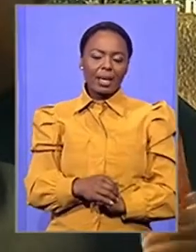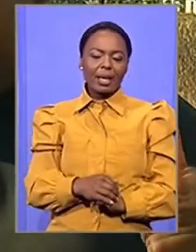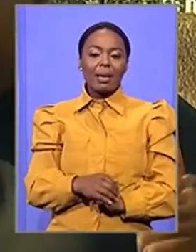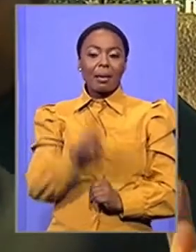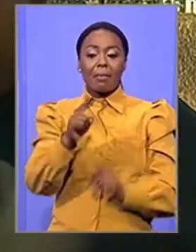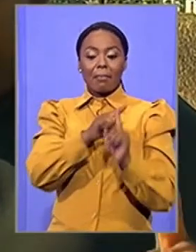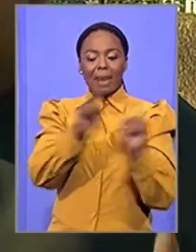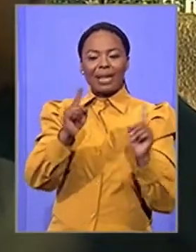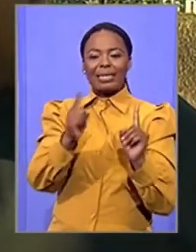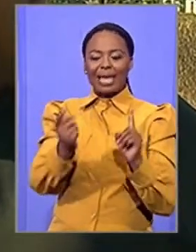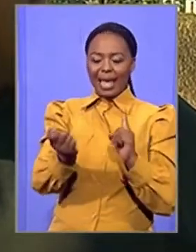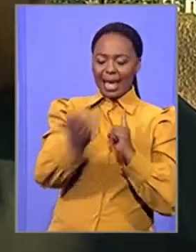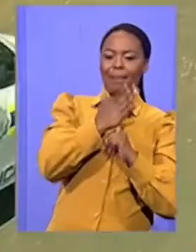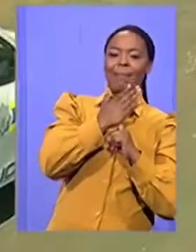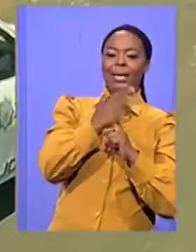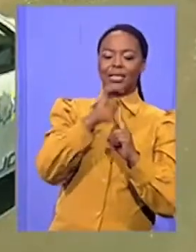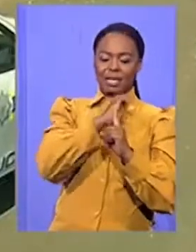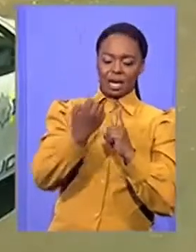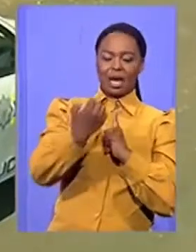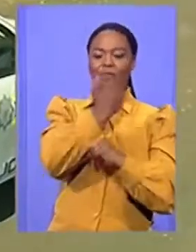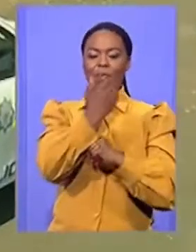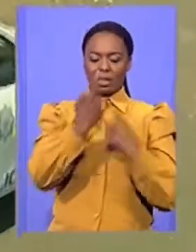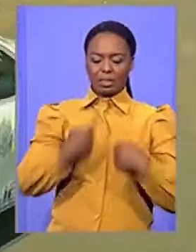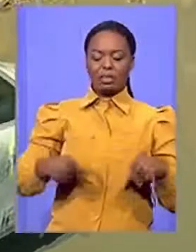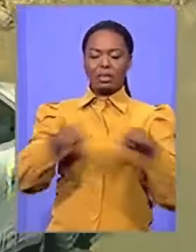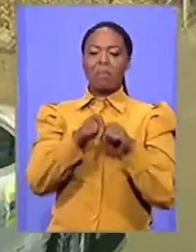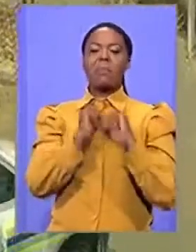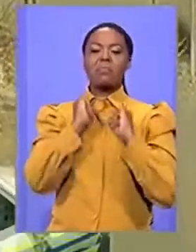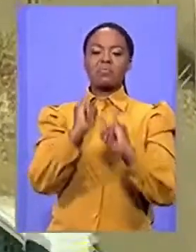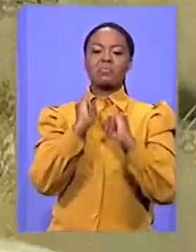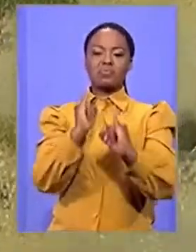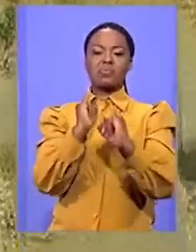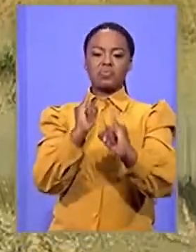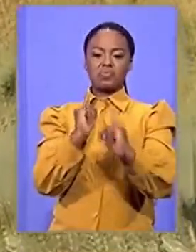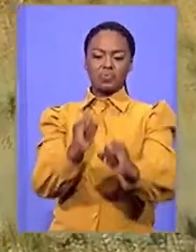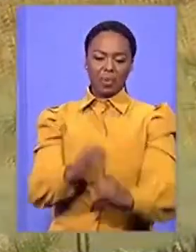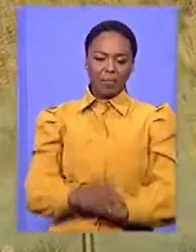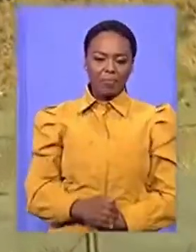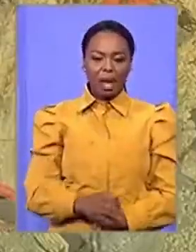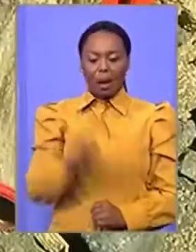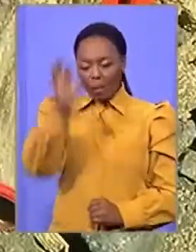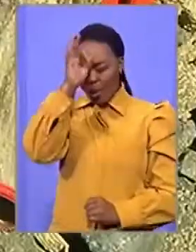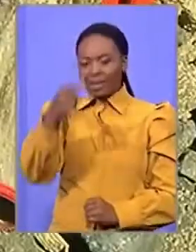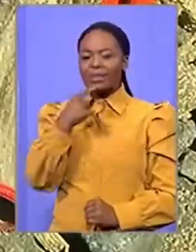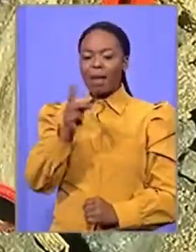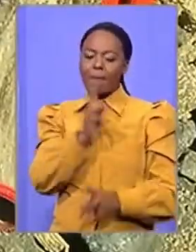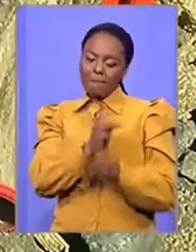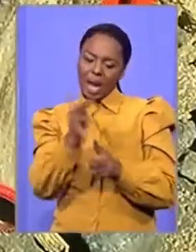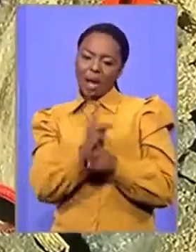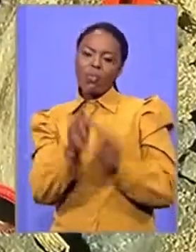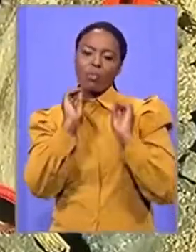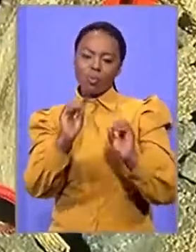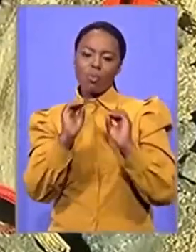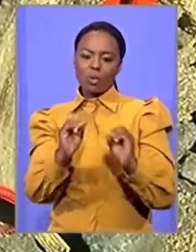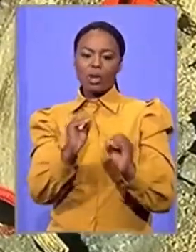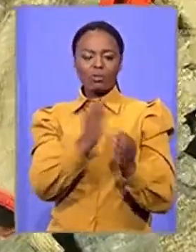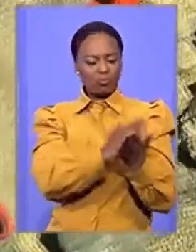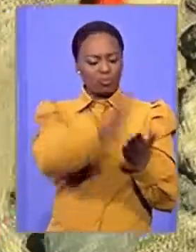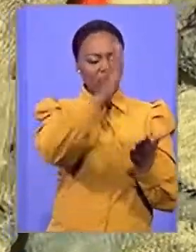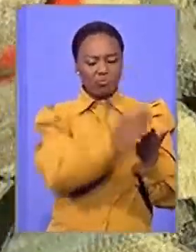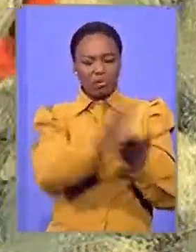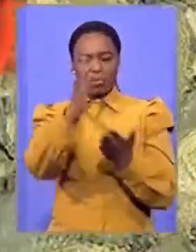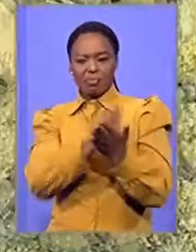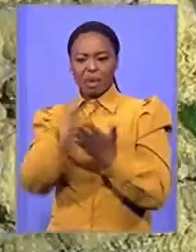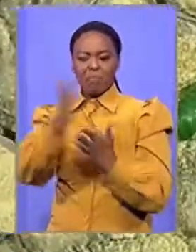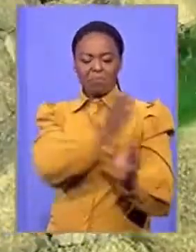ditlamorago tše e le gore di gabotse environmentally. Maphodisa re ba na le mananeo a beakantšwego go fediša le go golega barafi ba dizamazama.